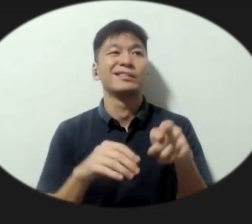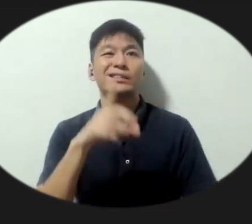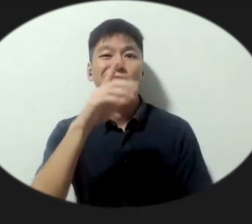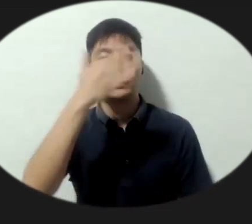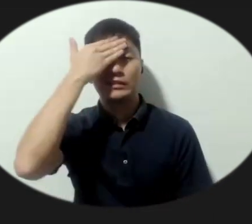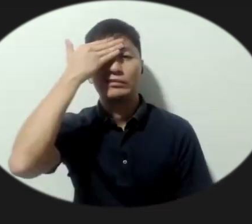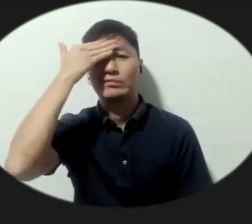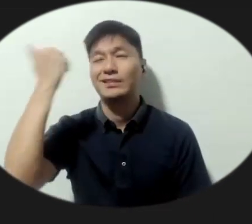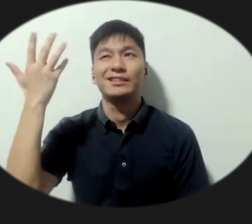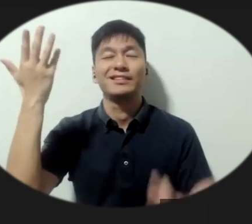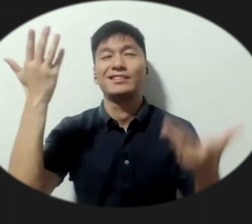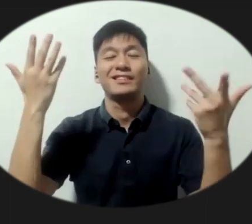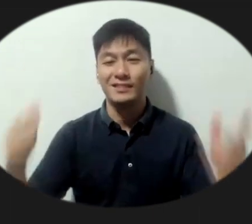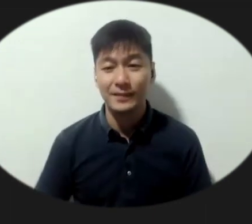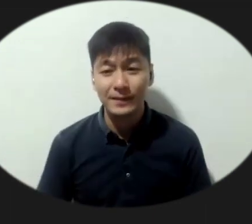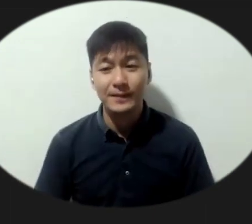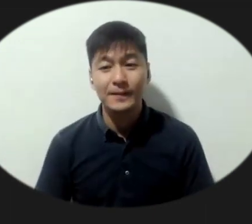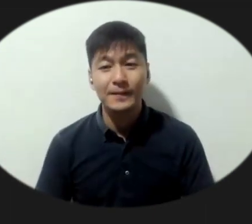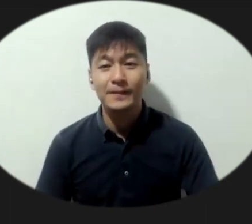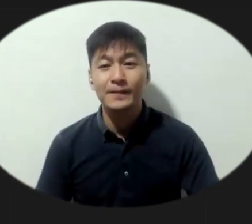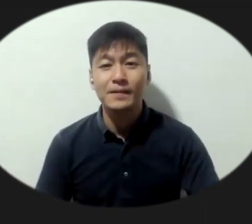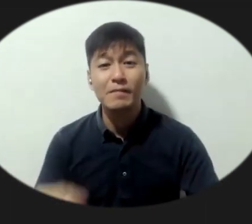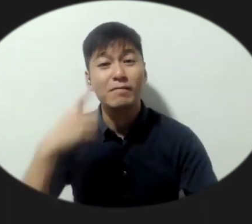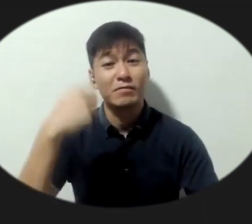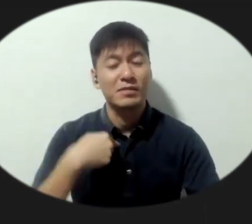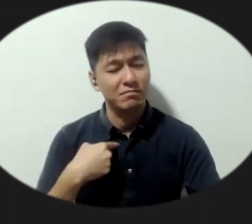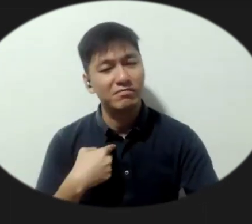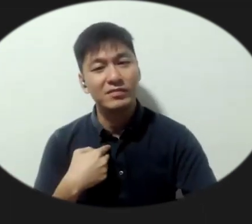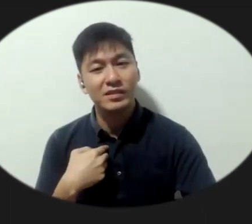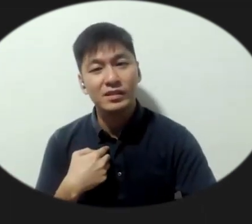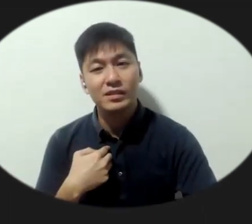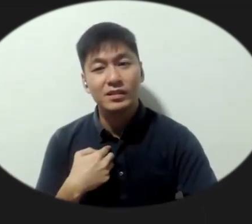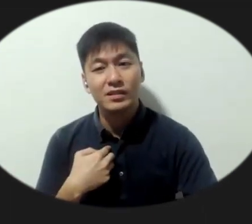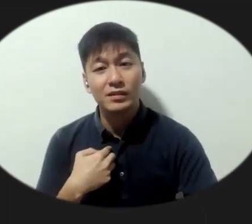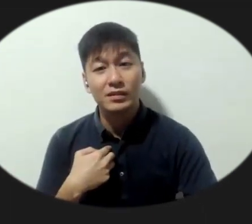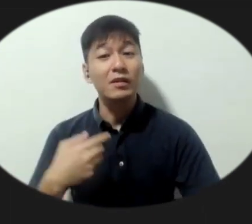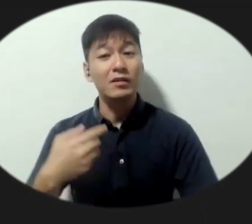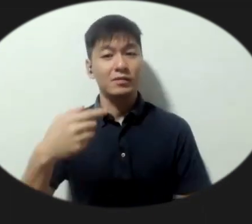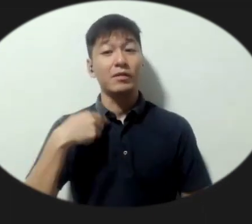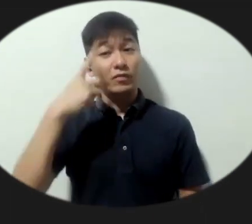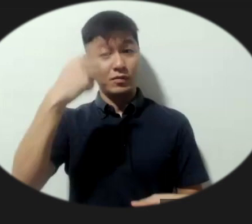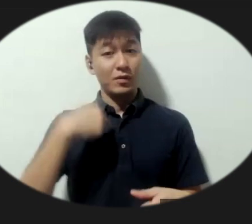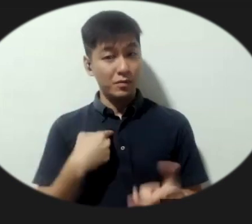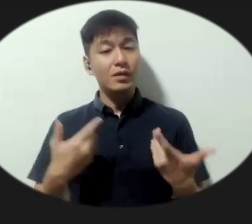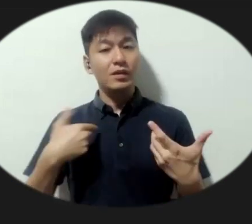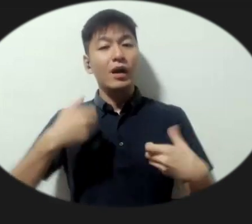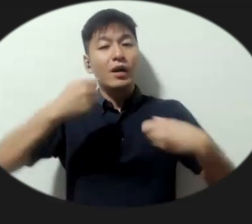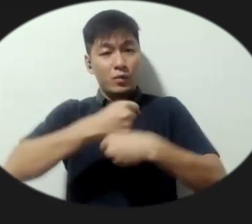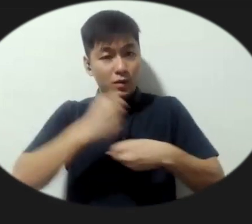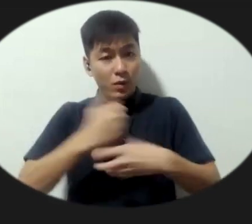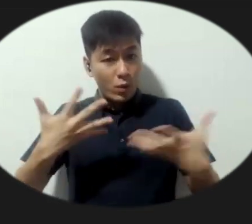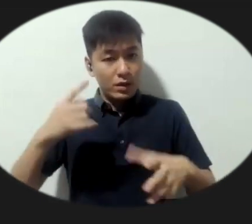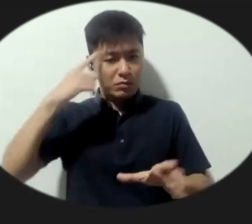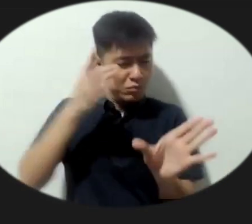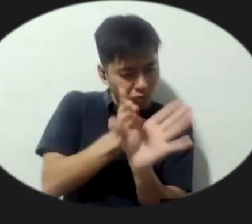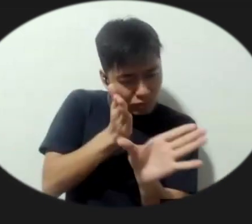Dad had. And for me, that told, I am a counseling psychologist by profession, and so I was in school then. And I was like, if